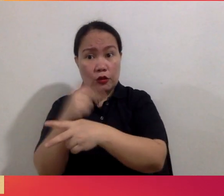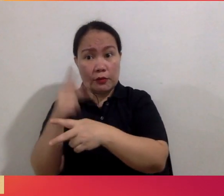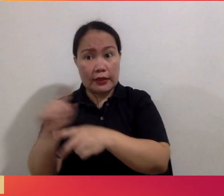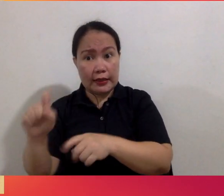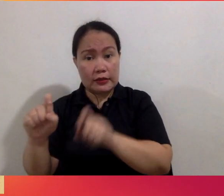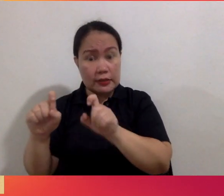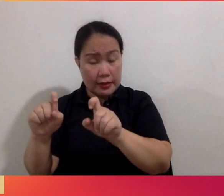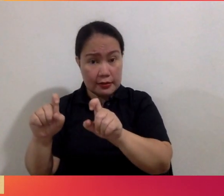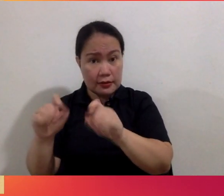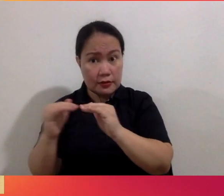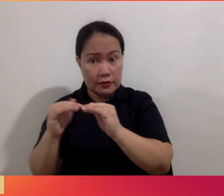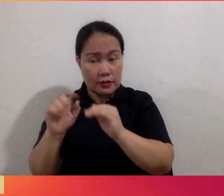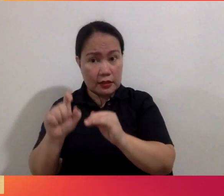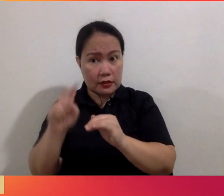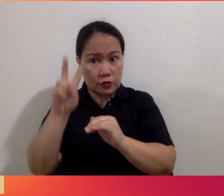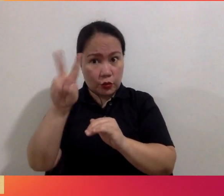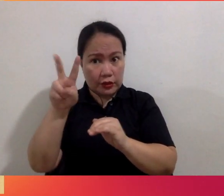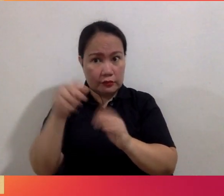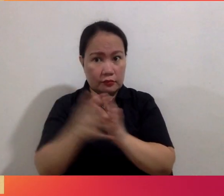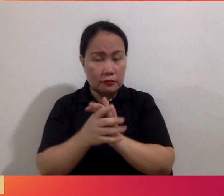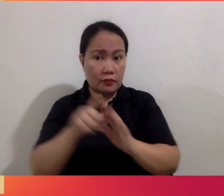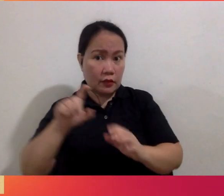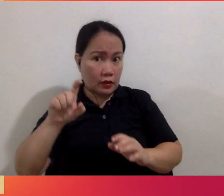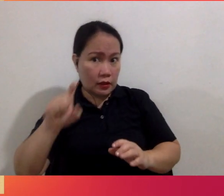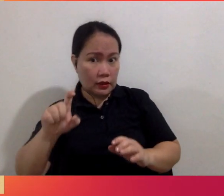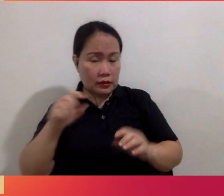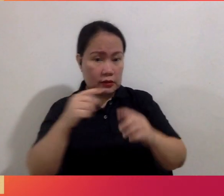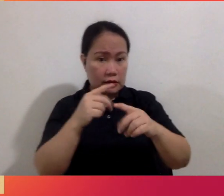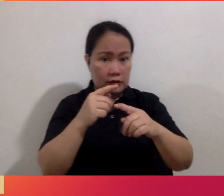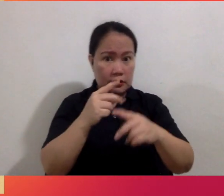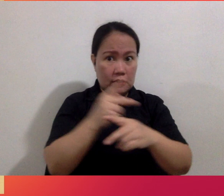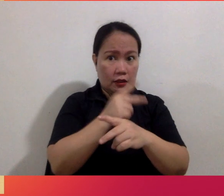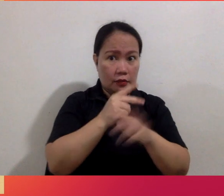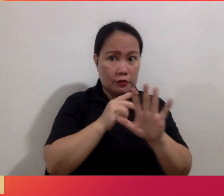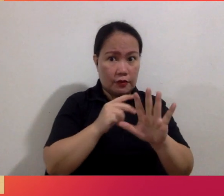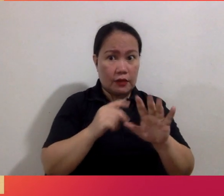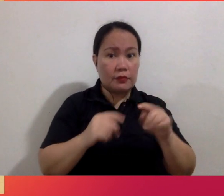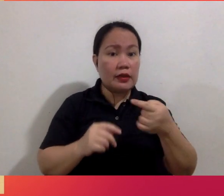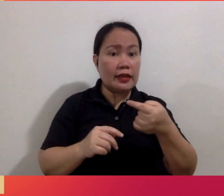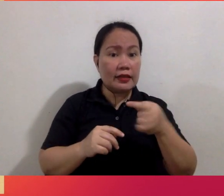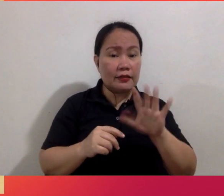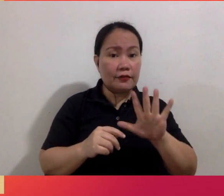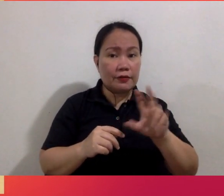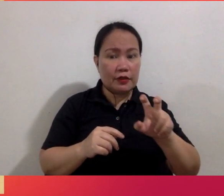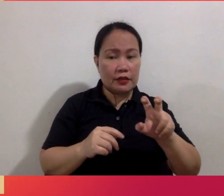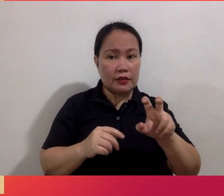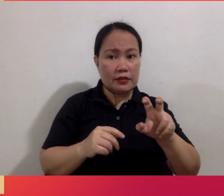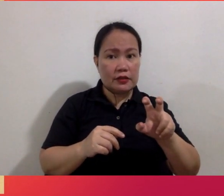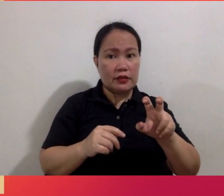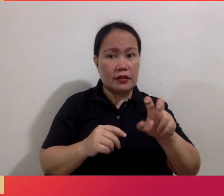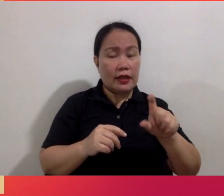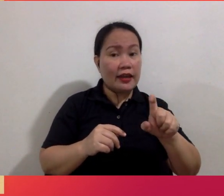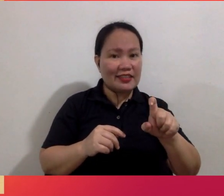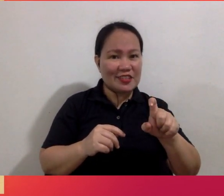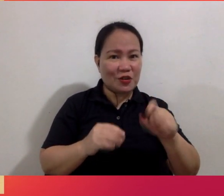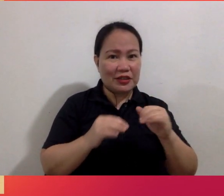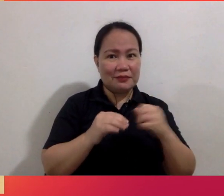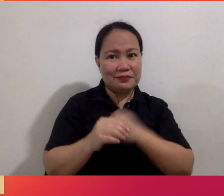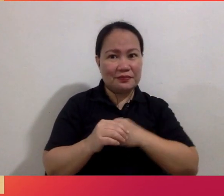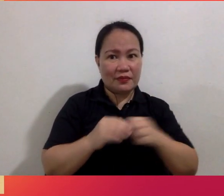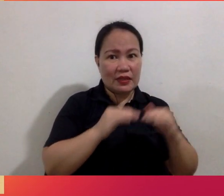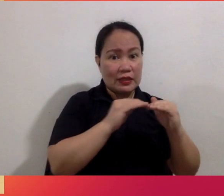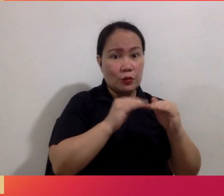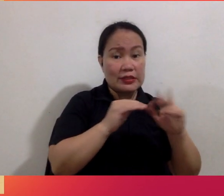that is x squared. Multiply si x times negative 5, that is negative 5x, is equal to